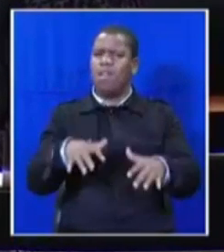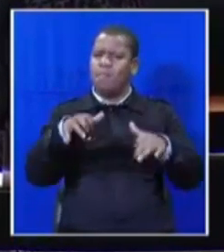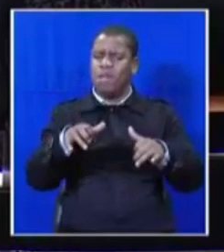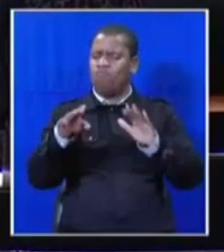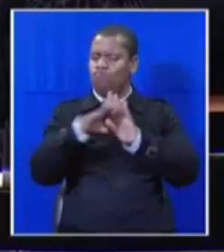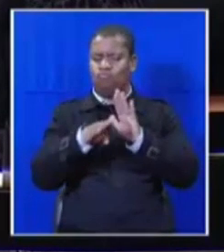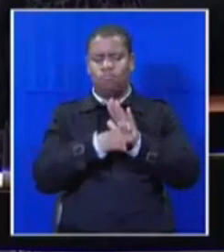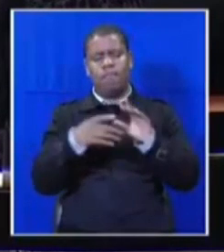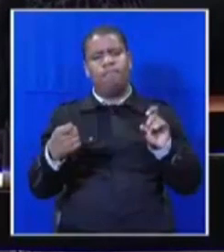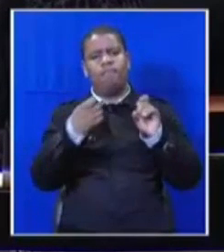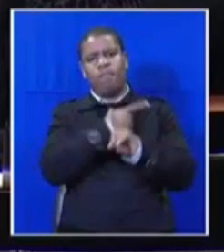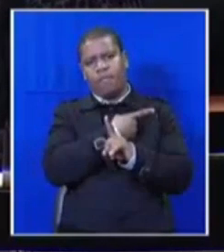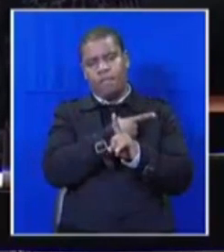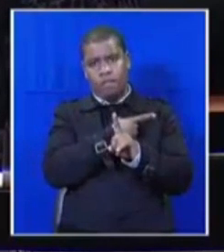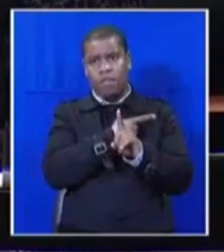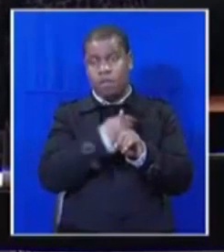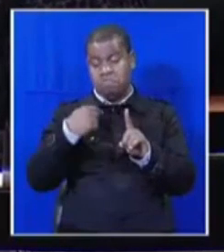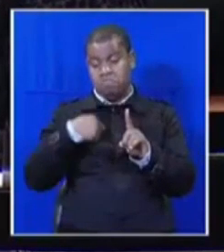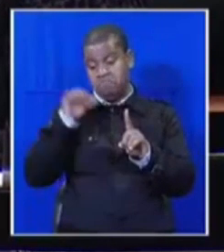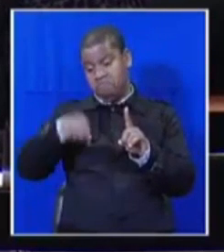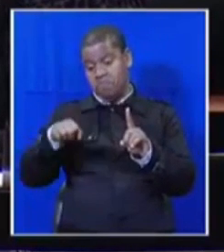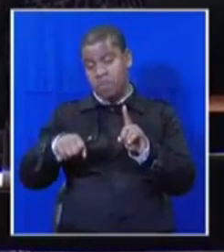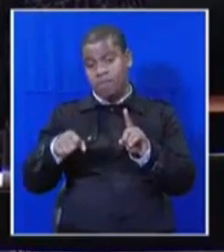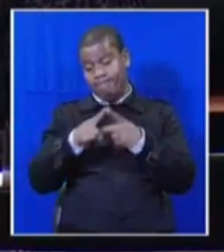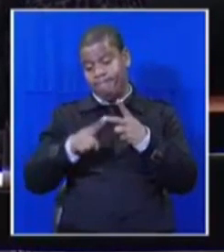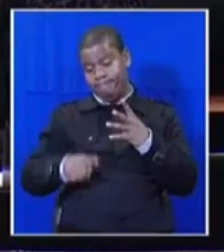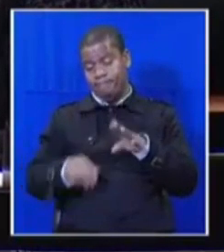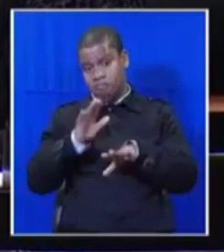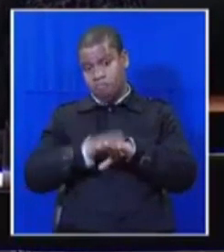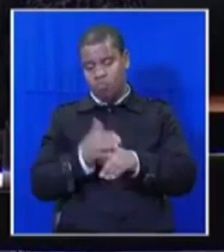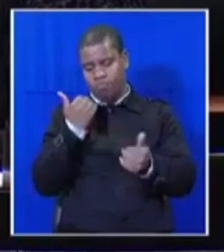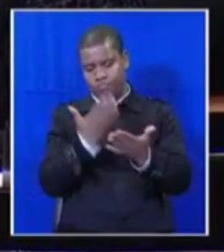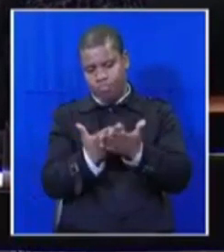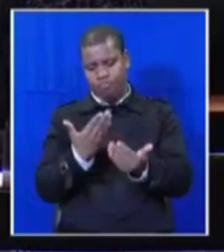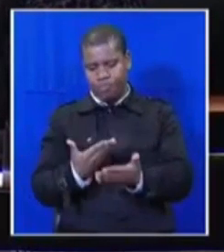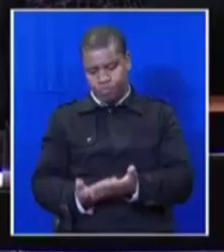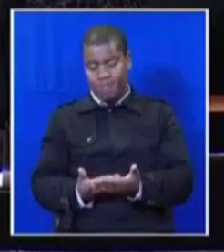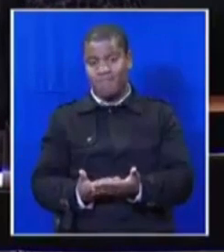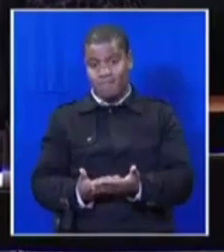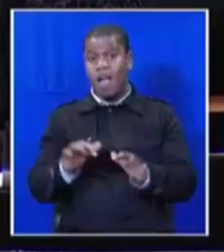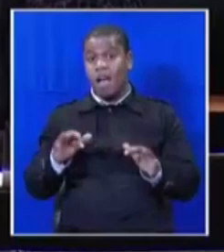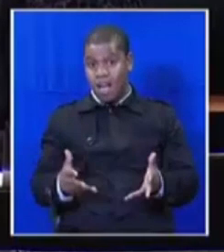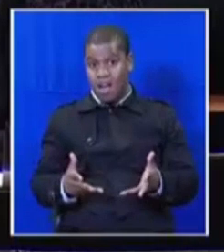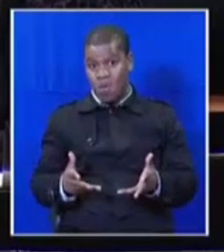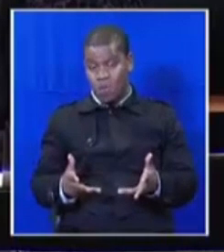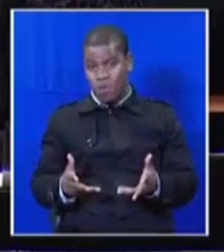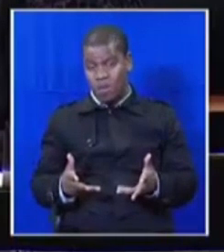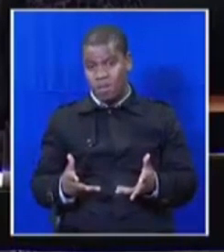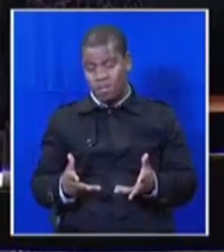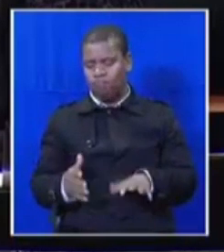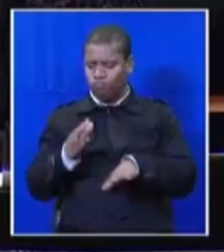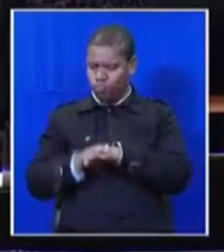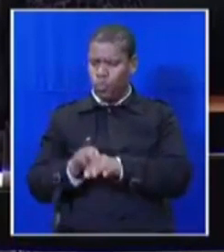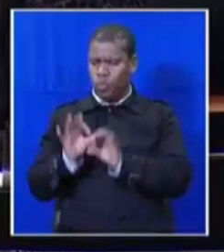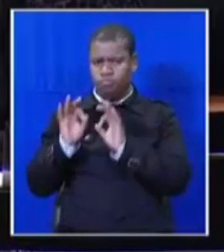unparliamentary. Such allegations can only be brought to the attention of the House by